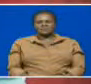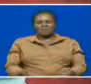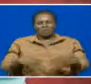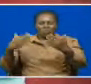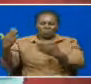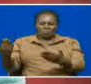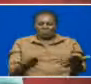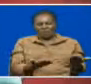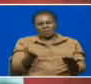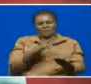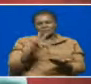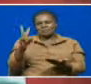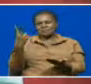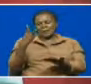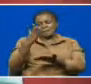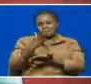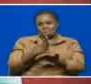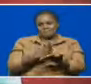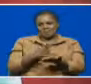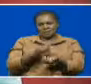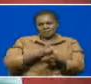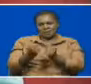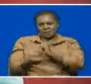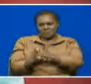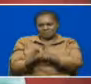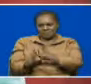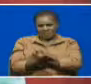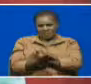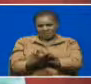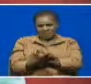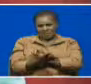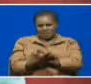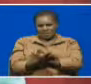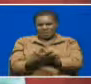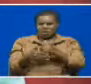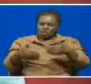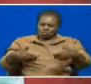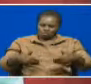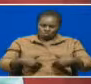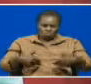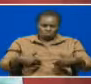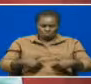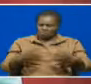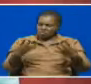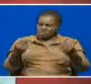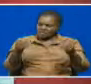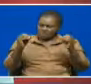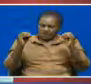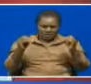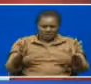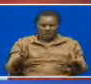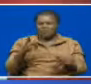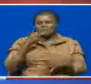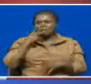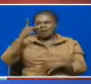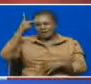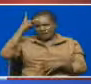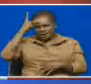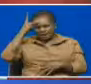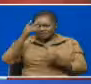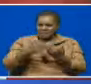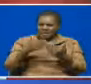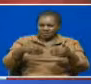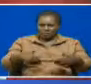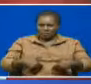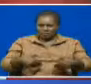Welcome back. This is the second part of the Friday briefing. Now, dealing with teenagers is no easy feat. For parents, dealing with teenagers